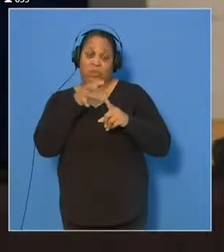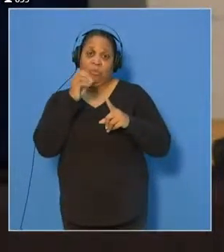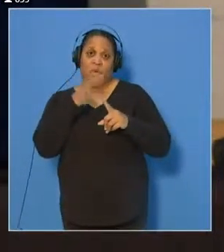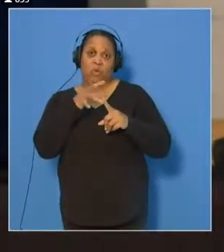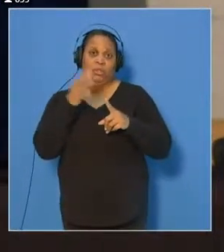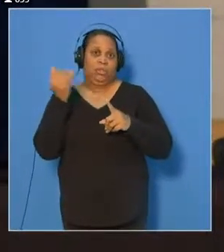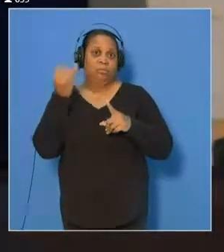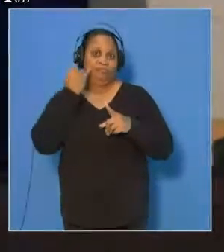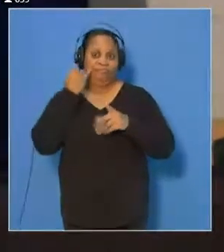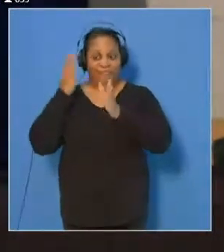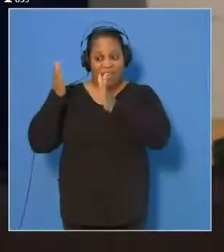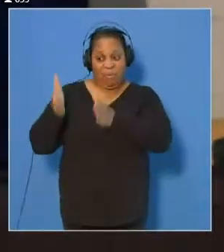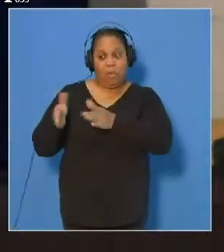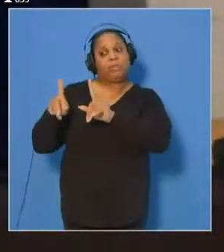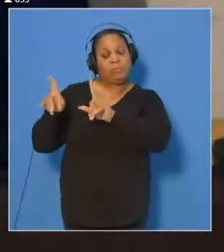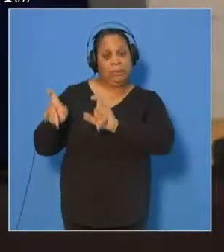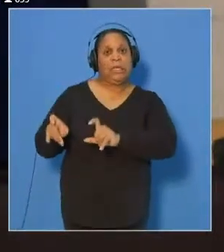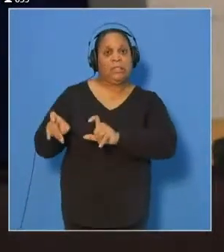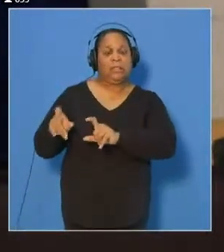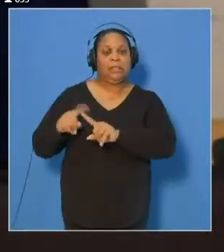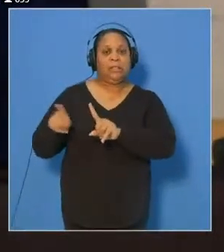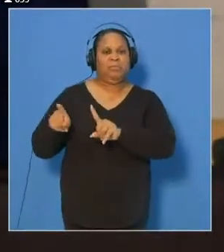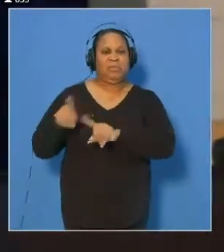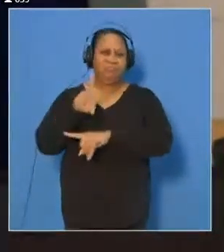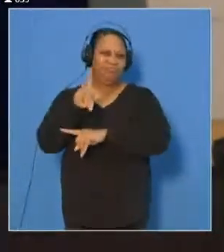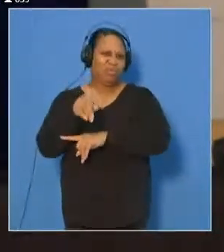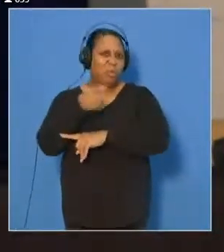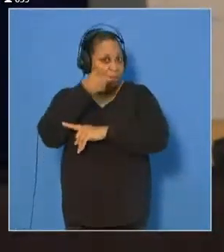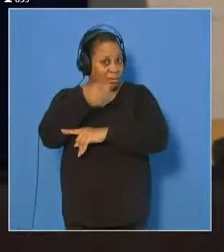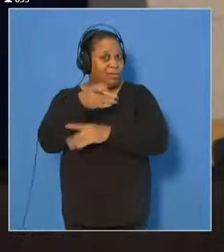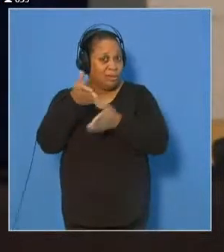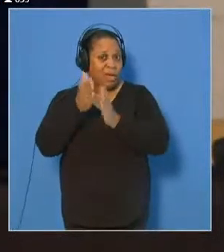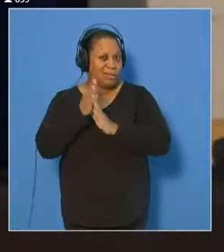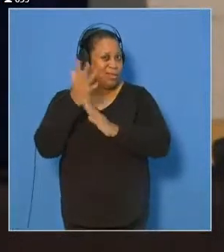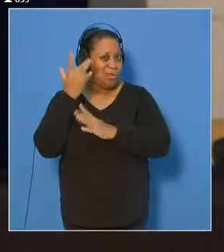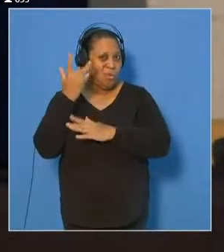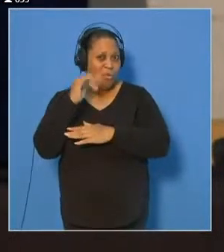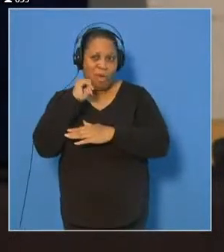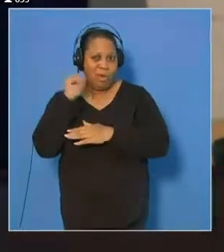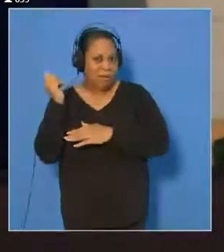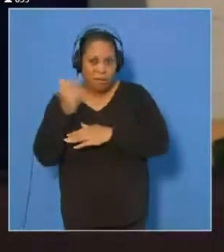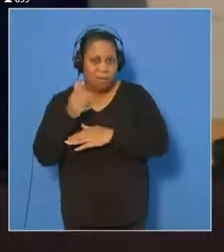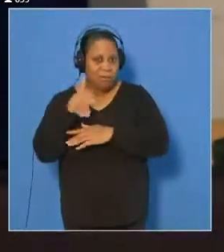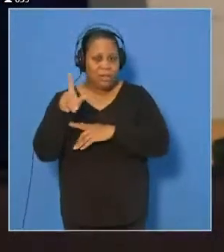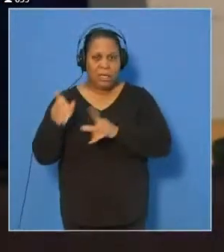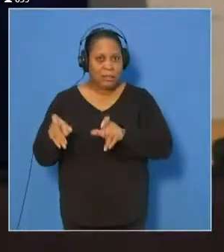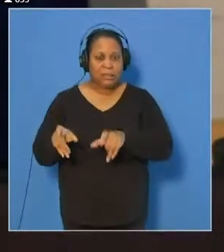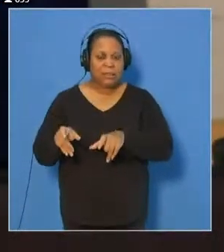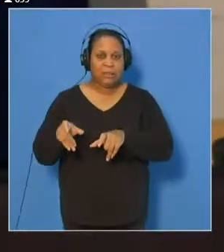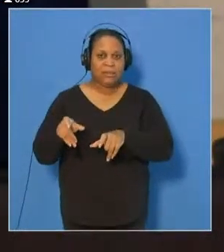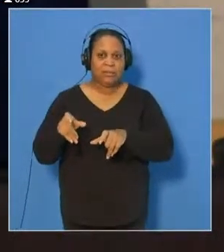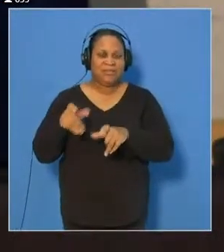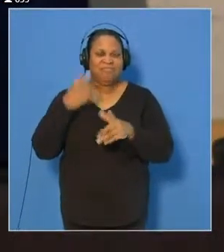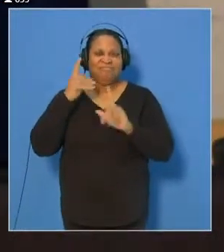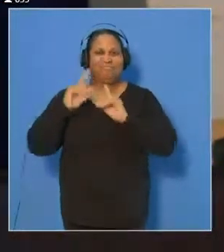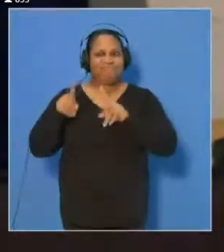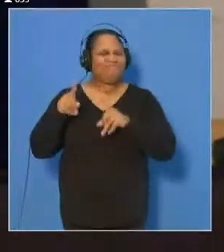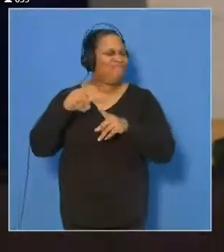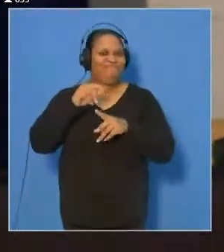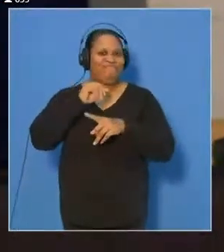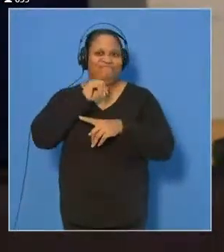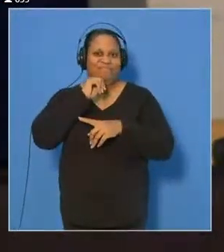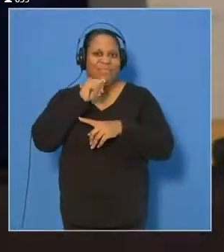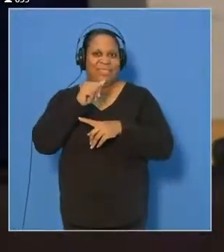the case, be tested. But the question you're asking is, why wasn't everyone tested? That's because that is not a state